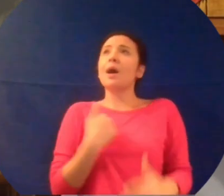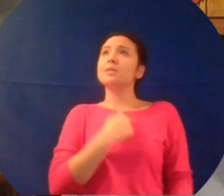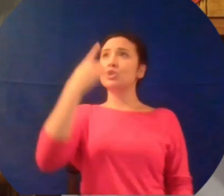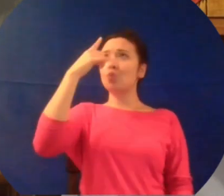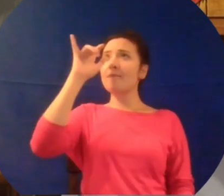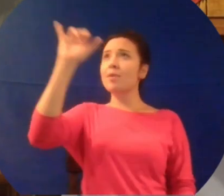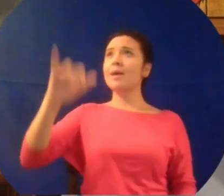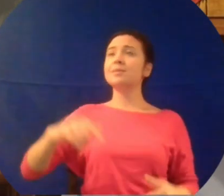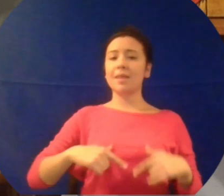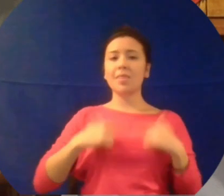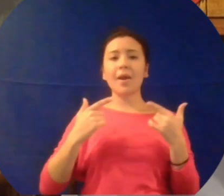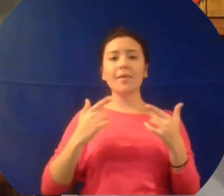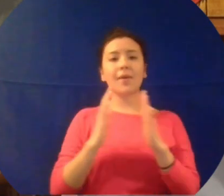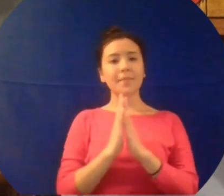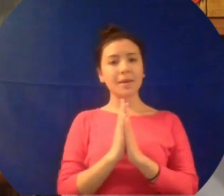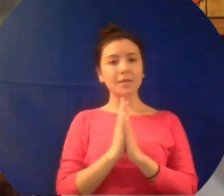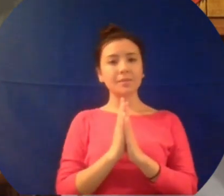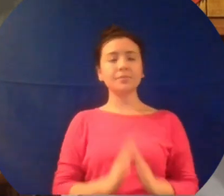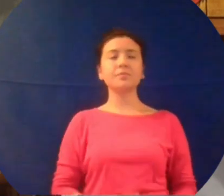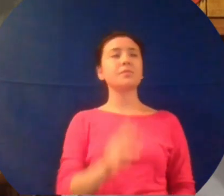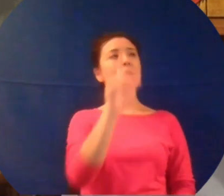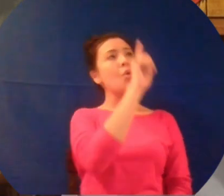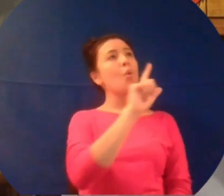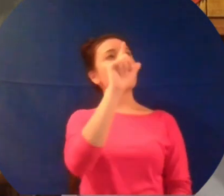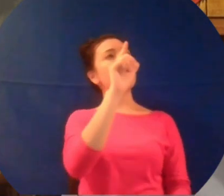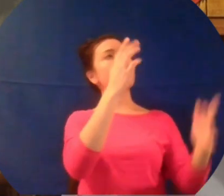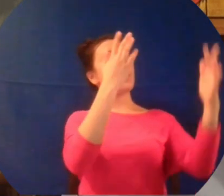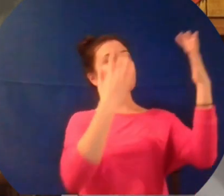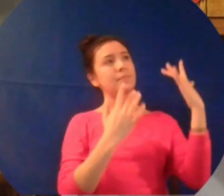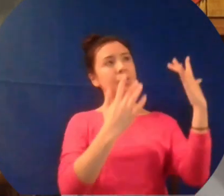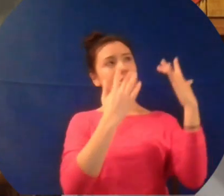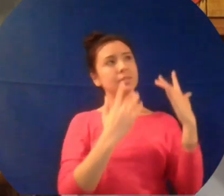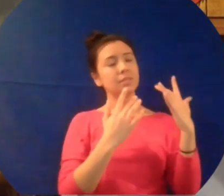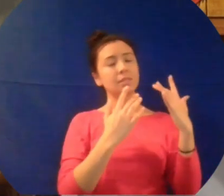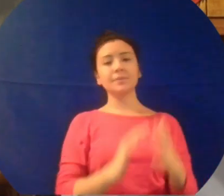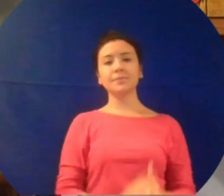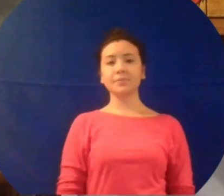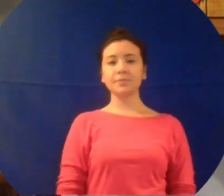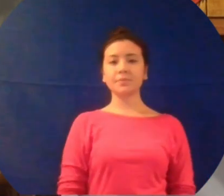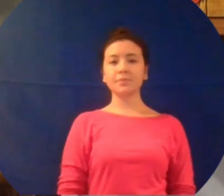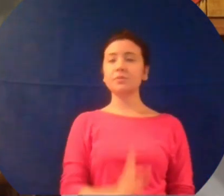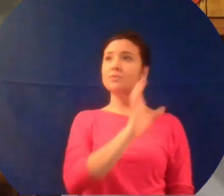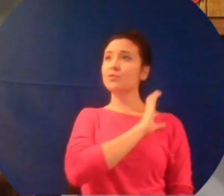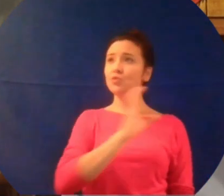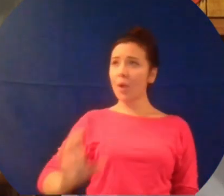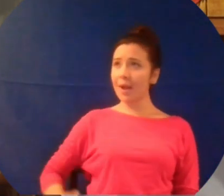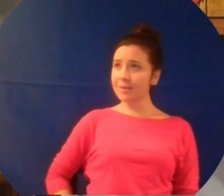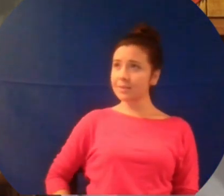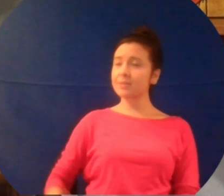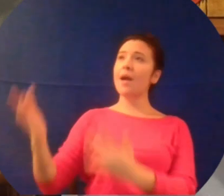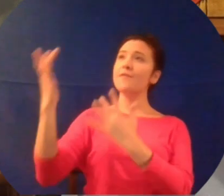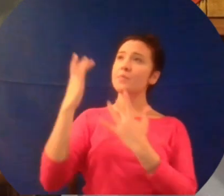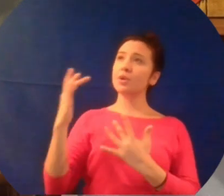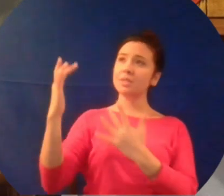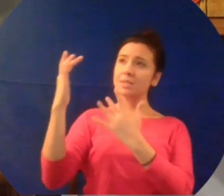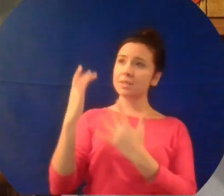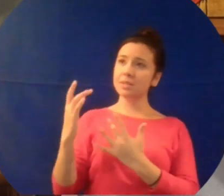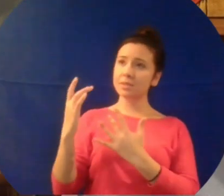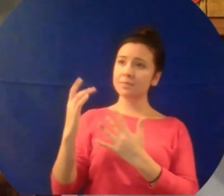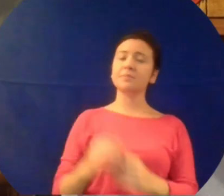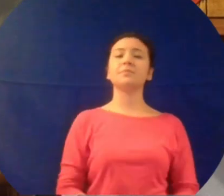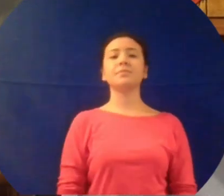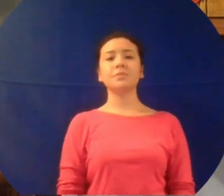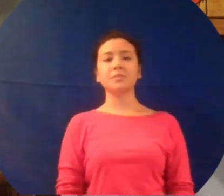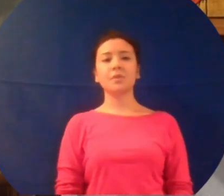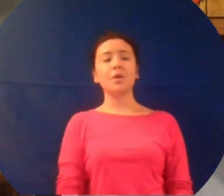to everlasting life. Amen. Lord, have mercy. Lord, have mercy. Christ, have mercy.